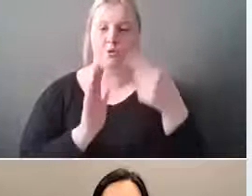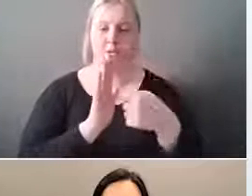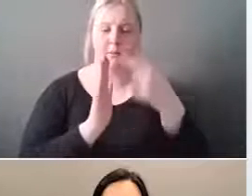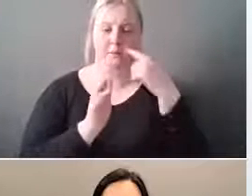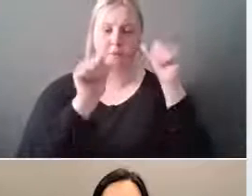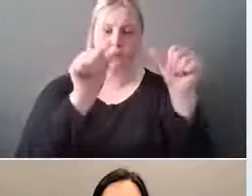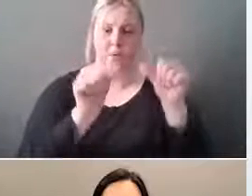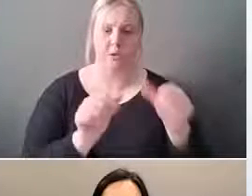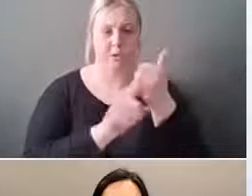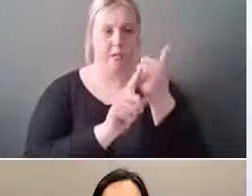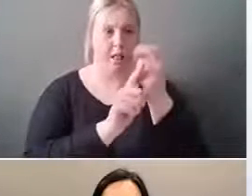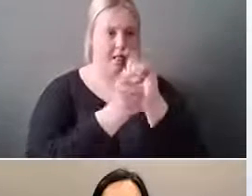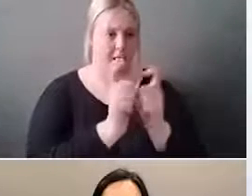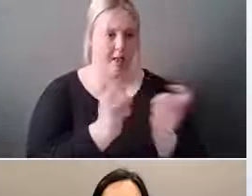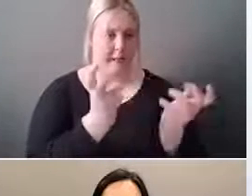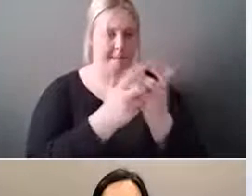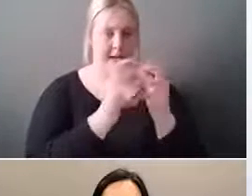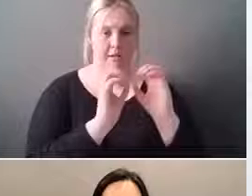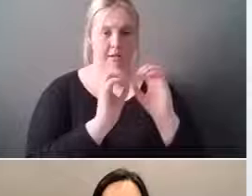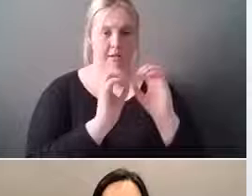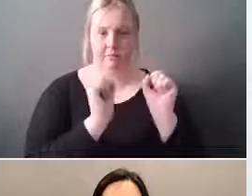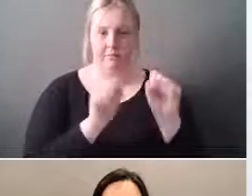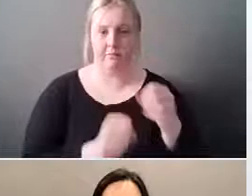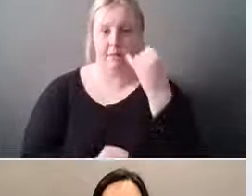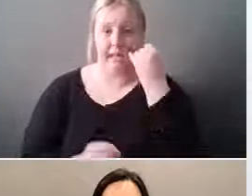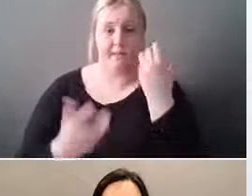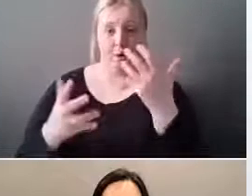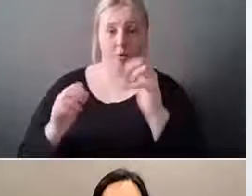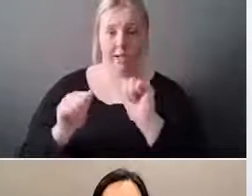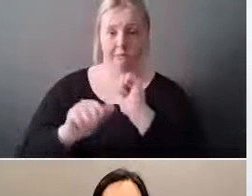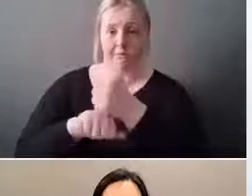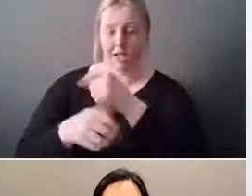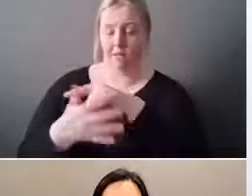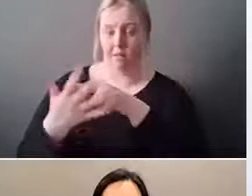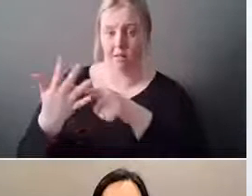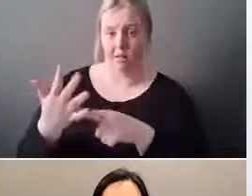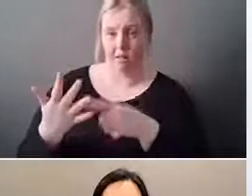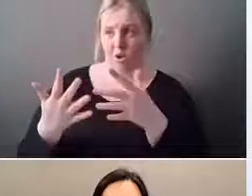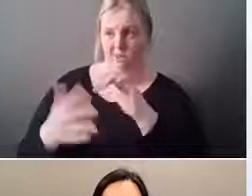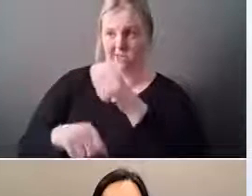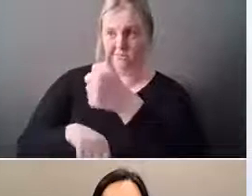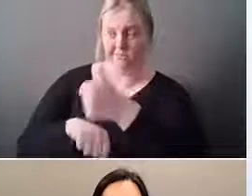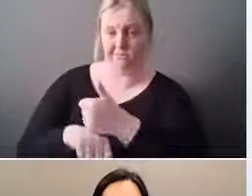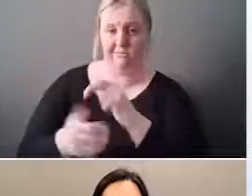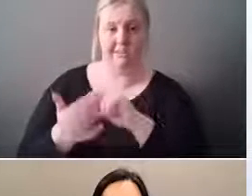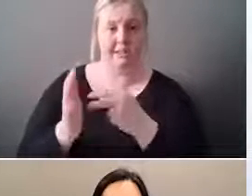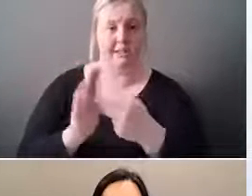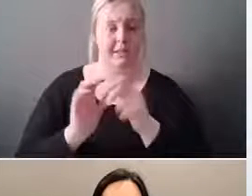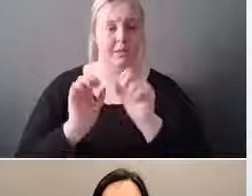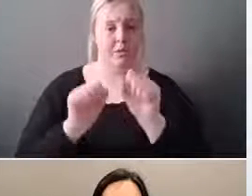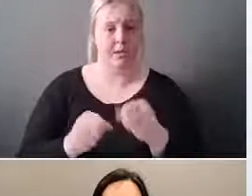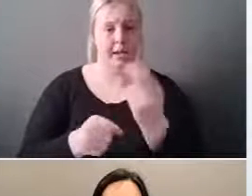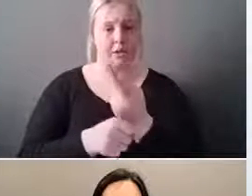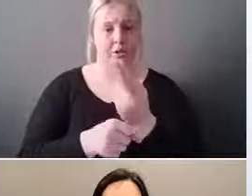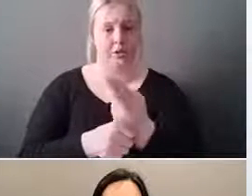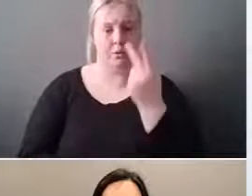a facility. If you already have these in place at your organization, then you can use these as a way to see if